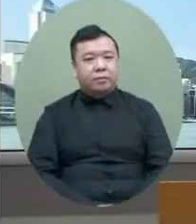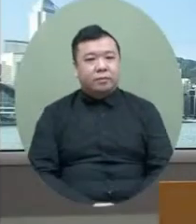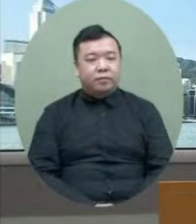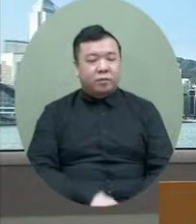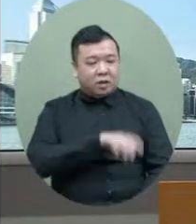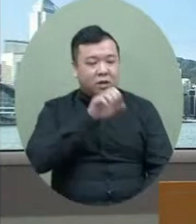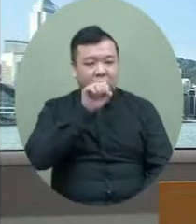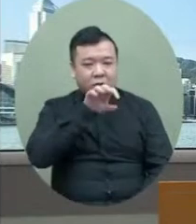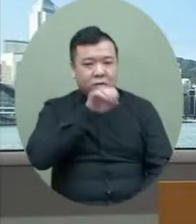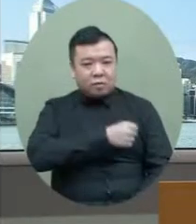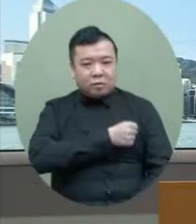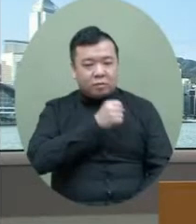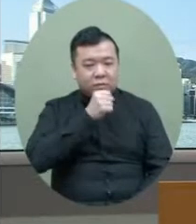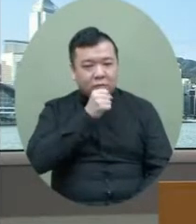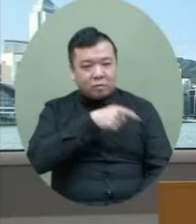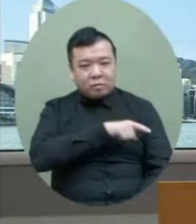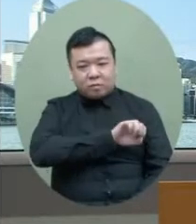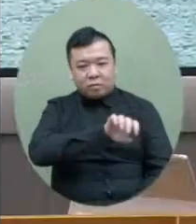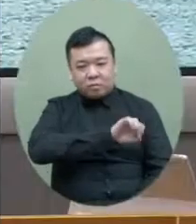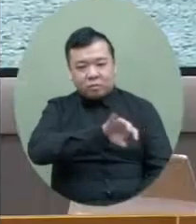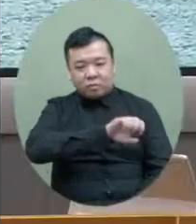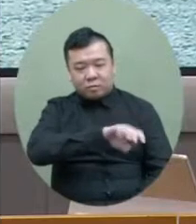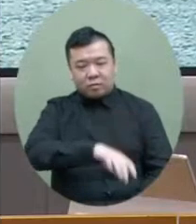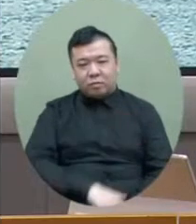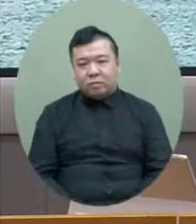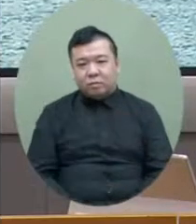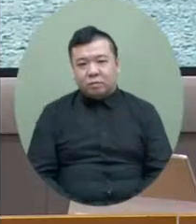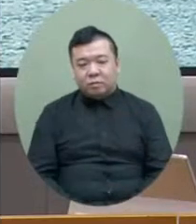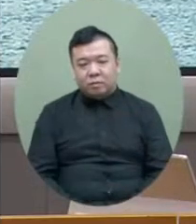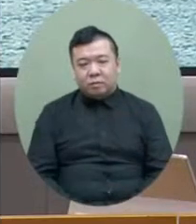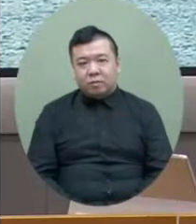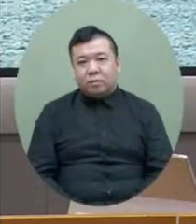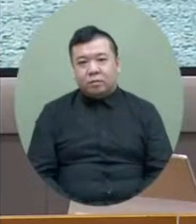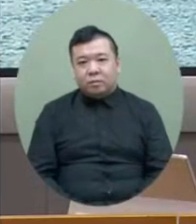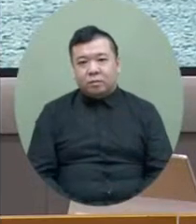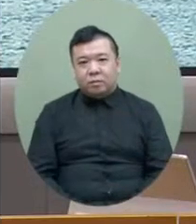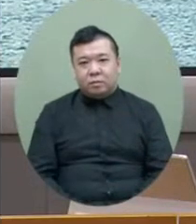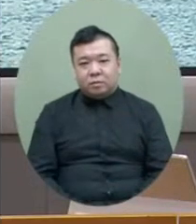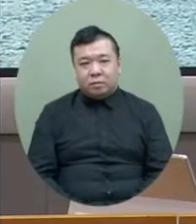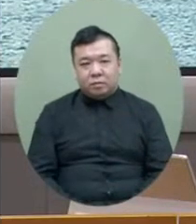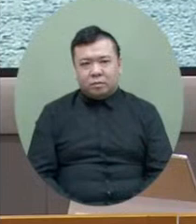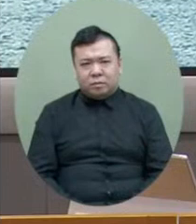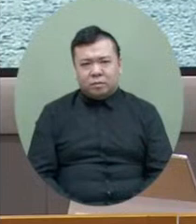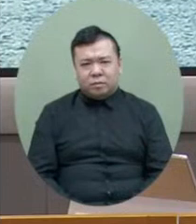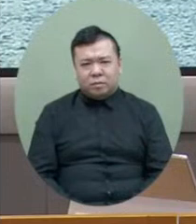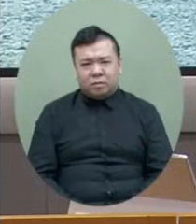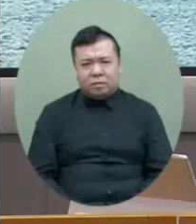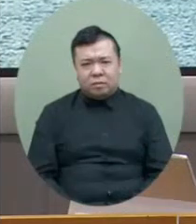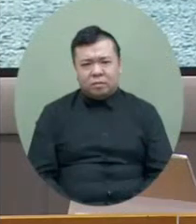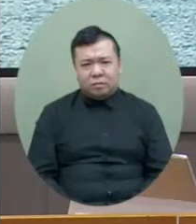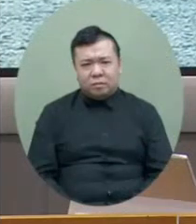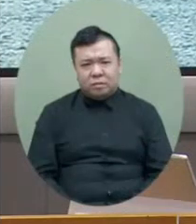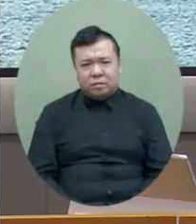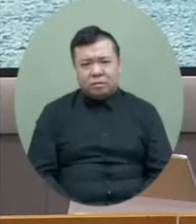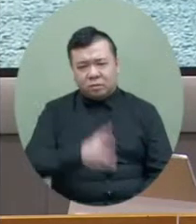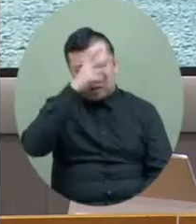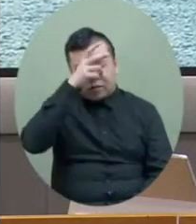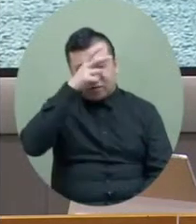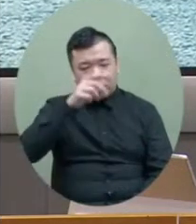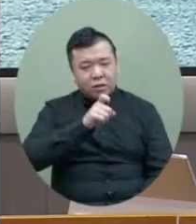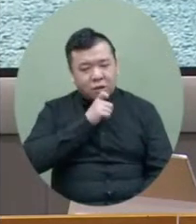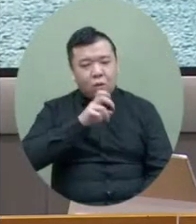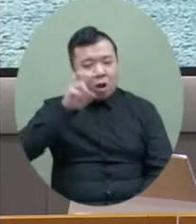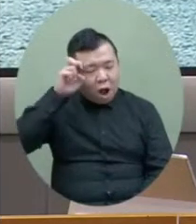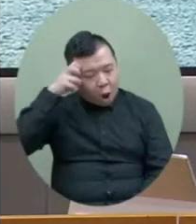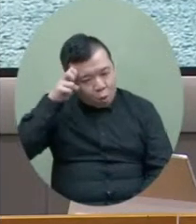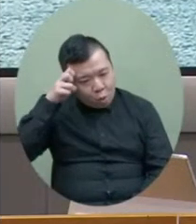I think the government will will take into account of the advice from all the experts and see what we